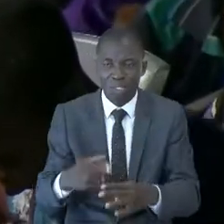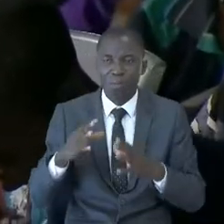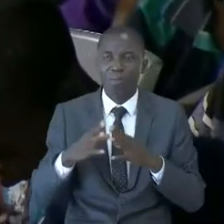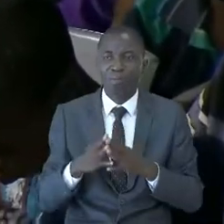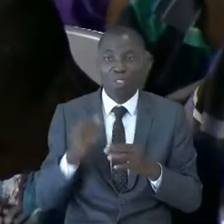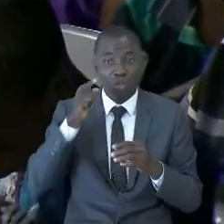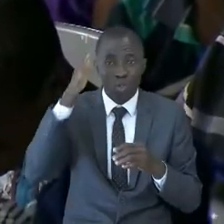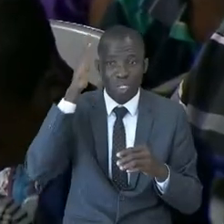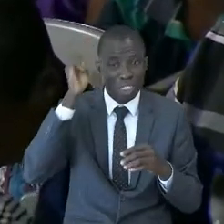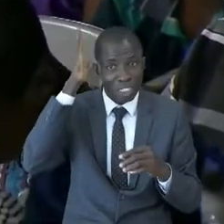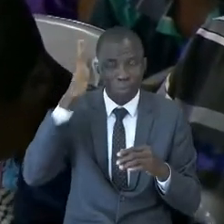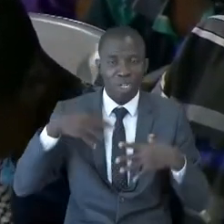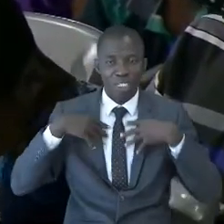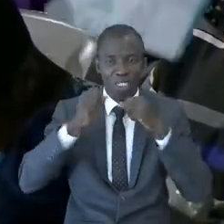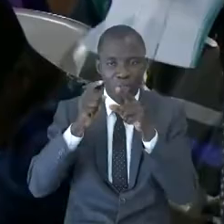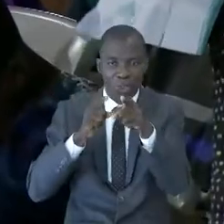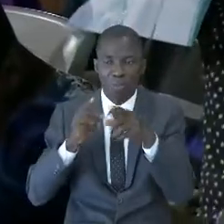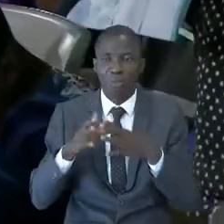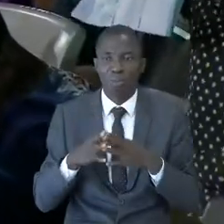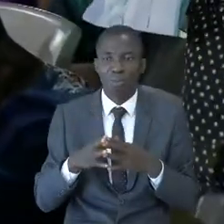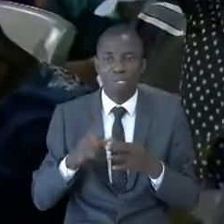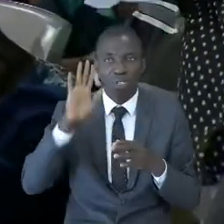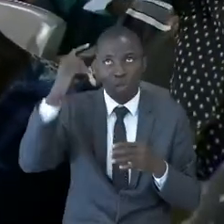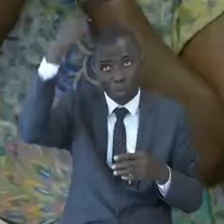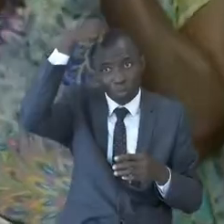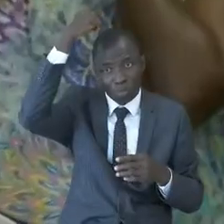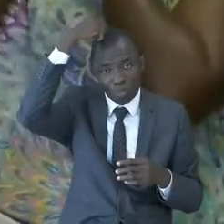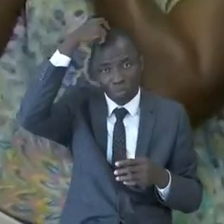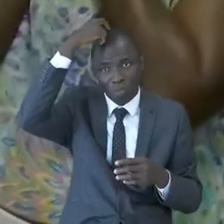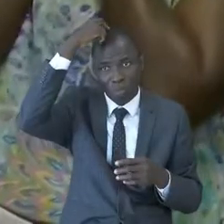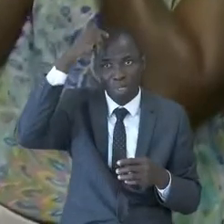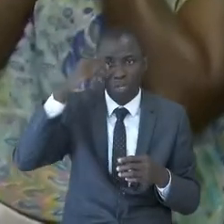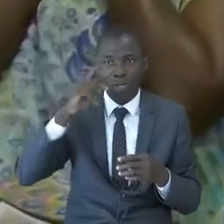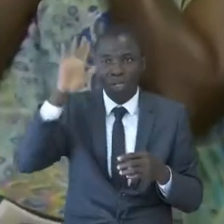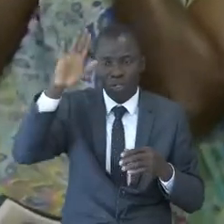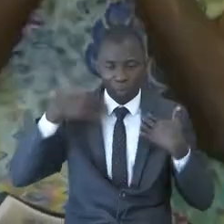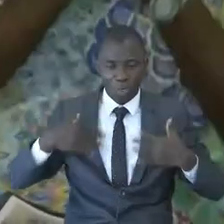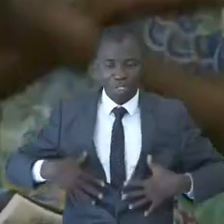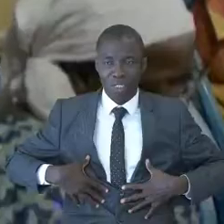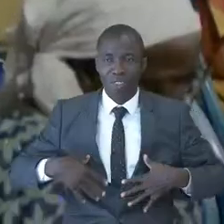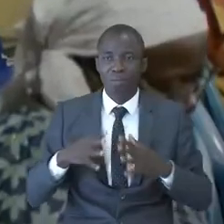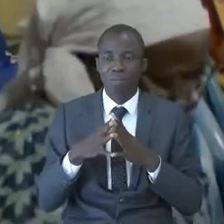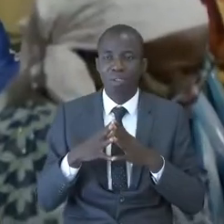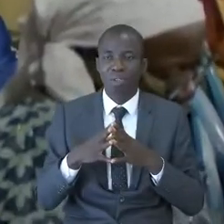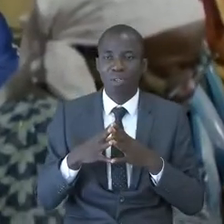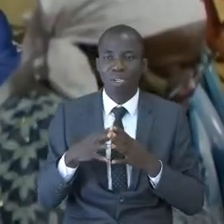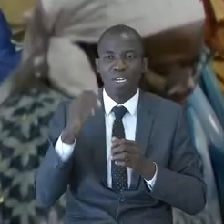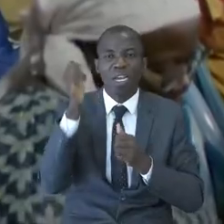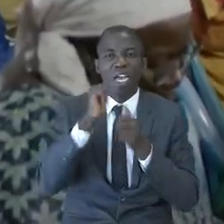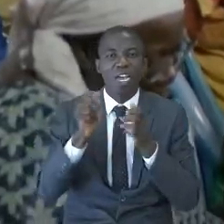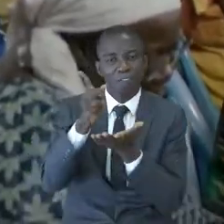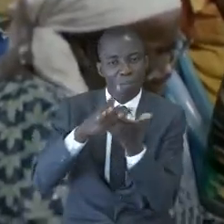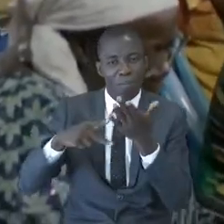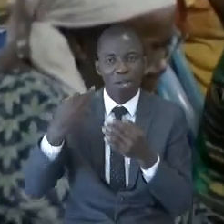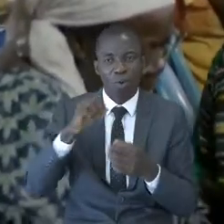It will kill you. Your brain, your body, every part of